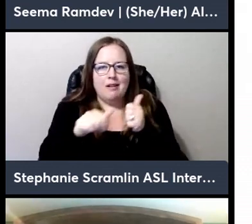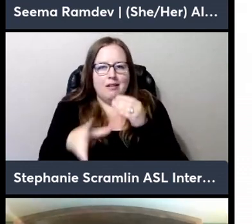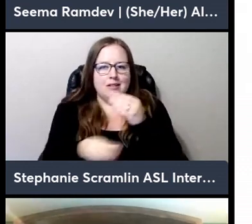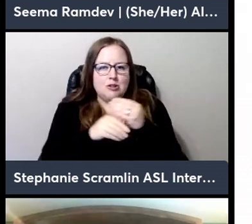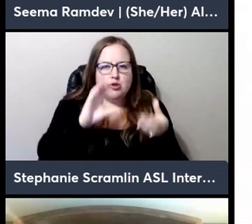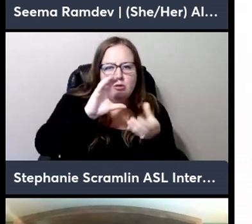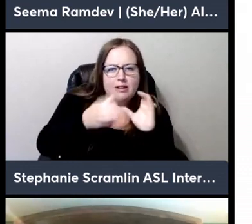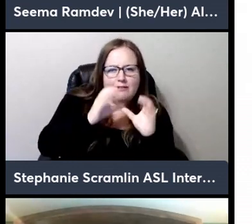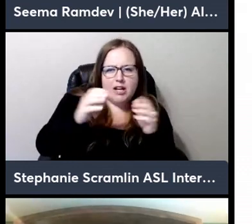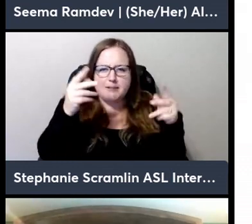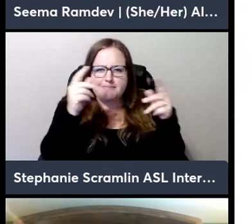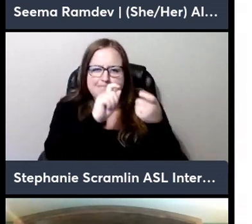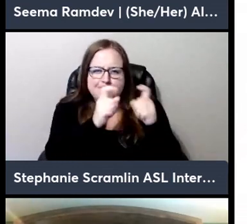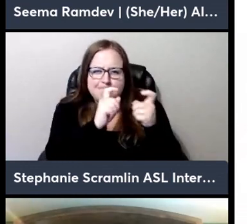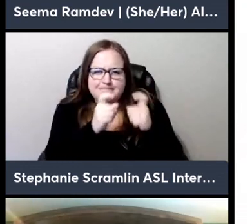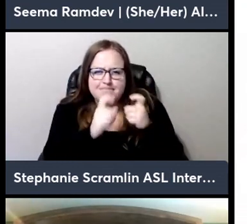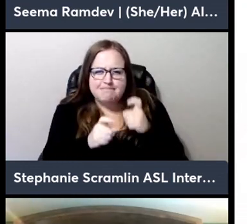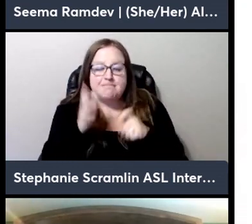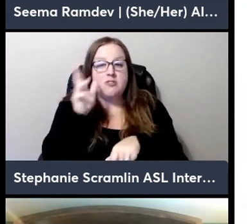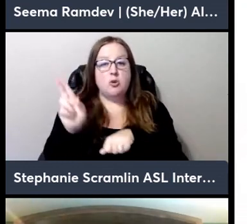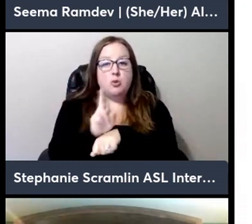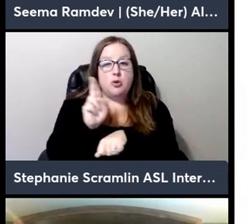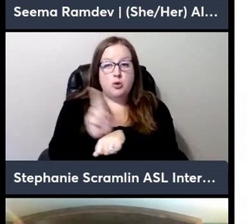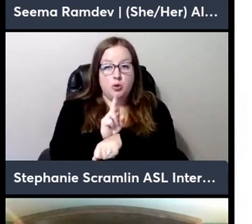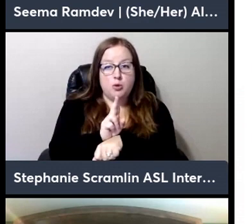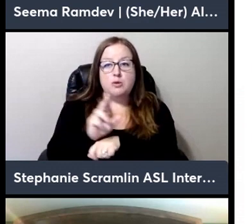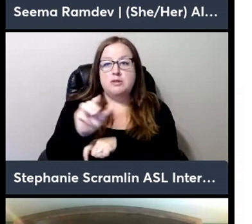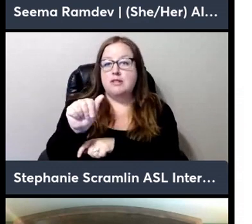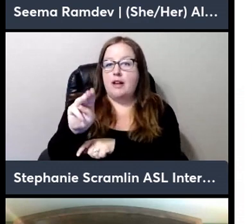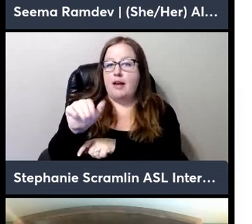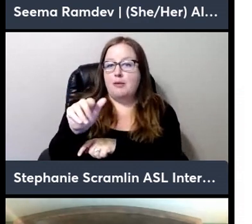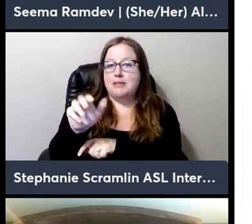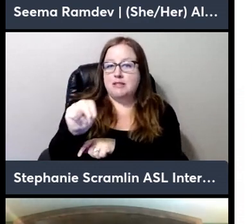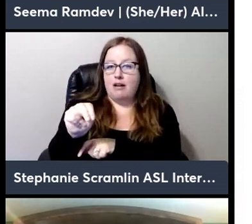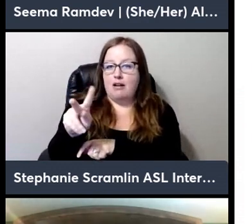configuration. For this demo, we're going to use Amazon Kinesis.